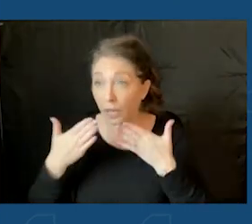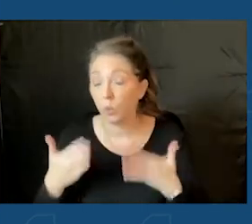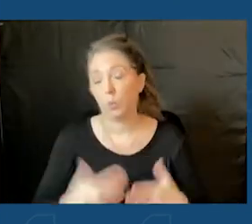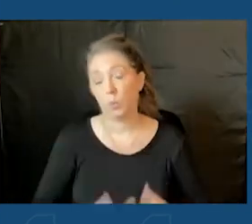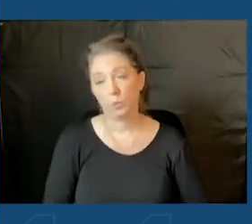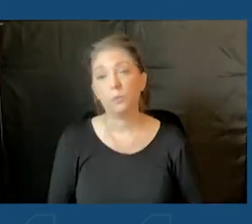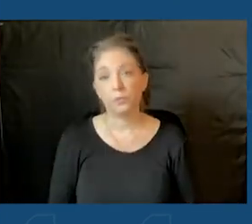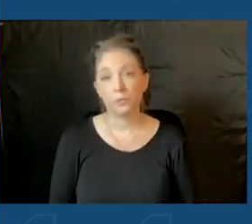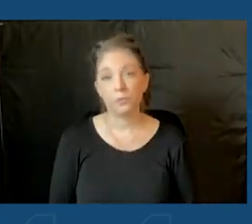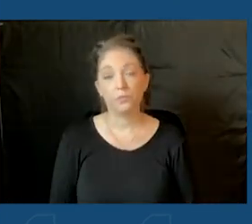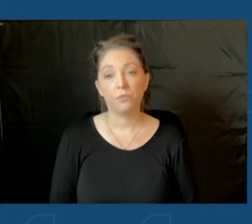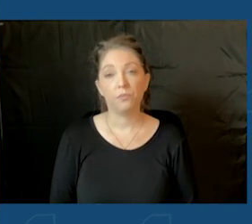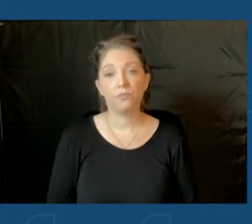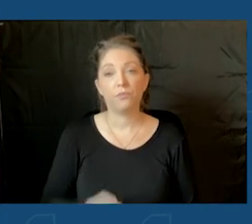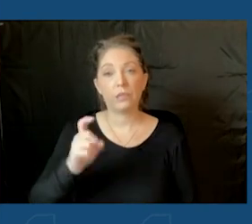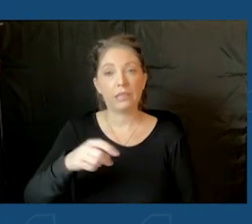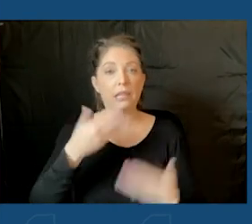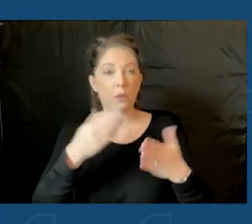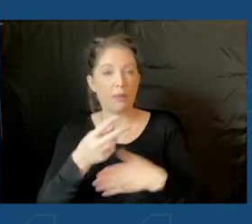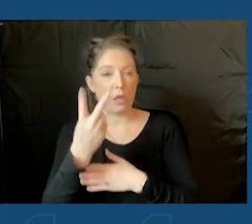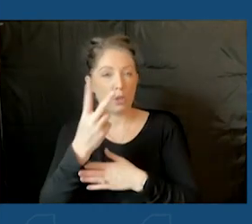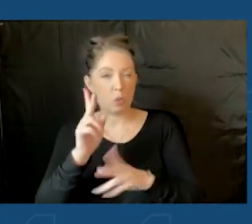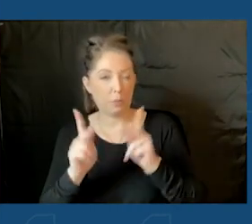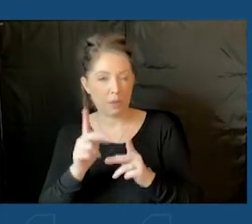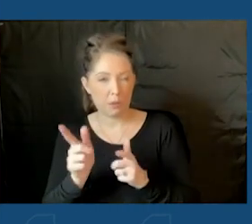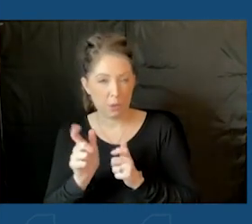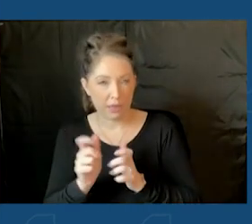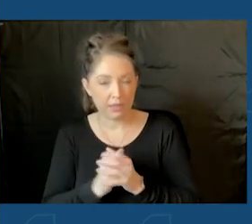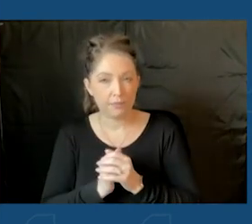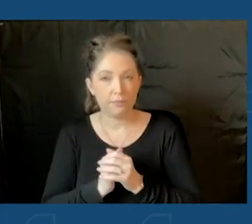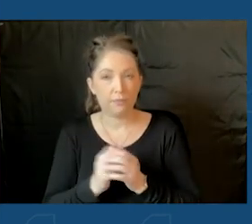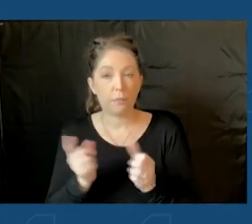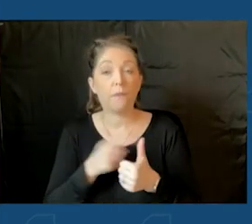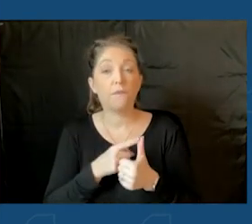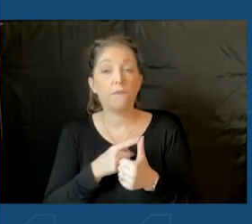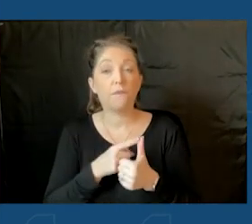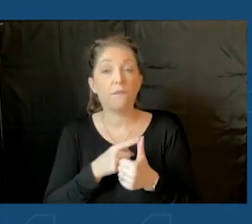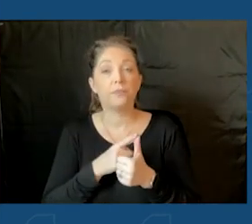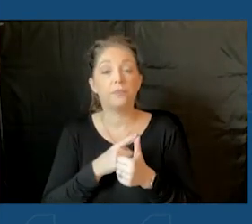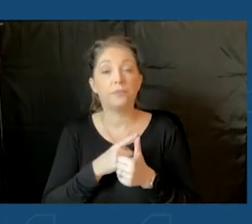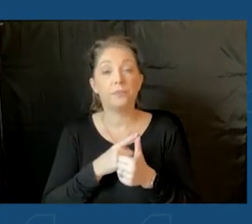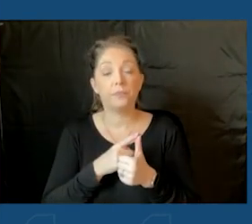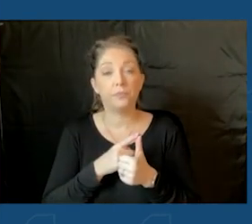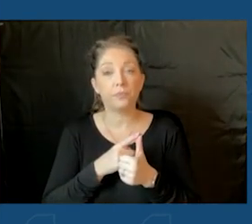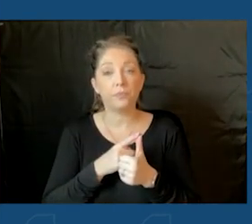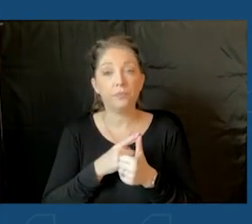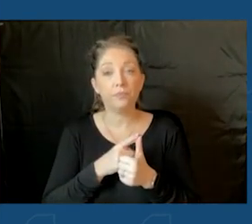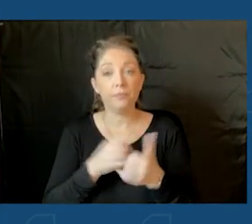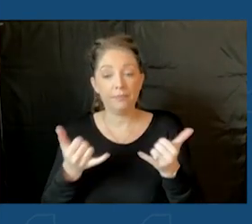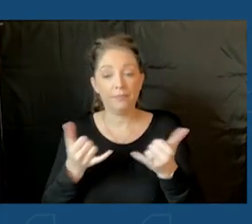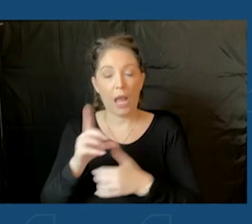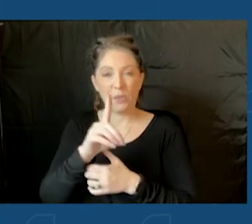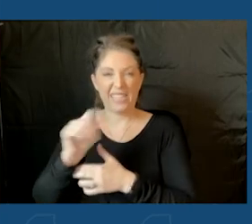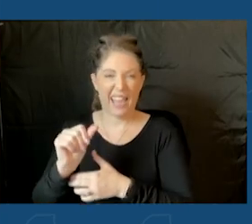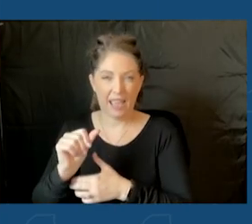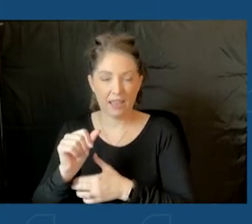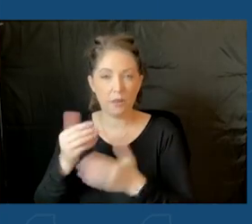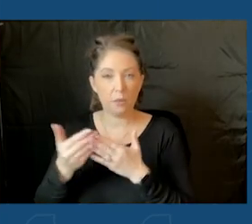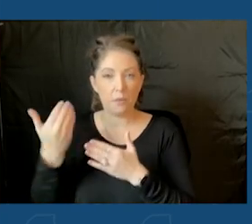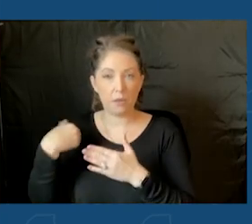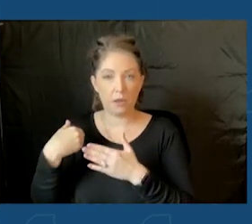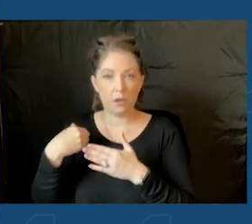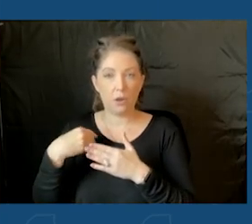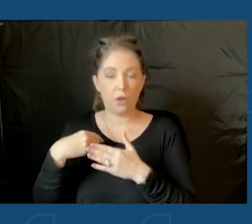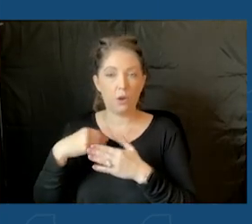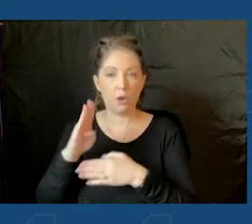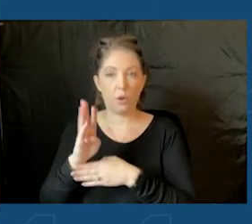I've got to thank two people real quick. I want to first thank now the DA, but then former borough president,